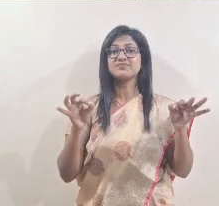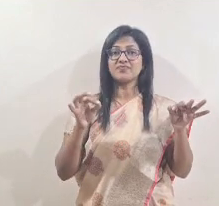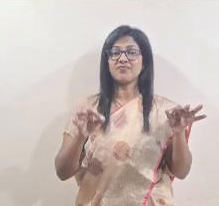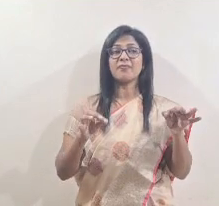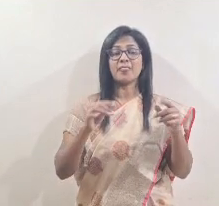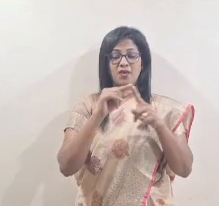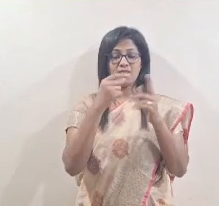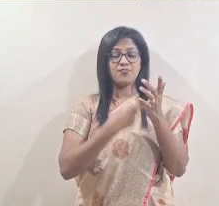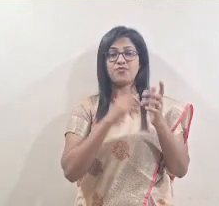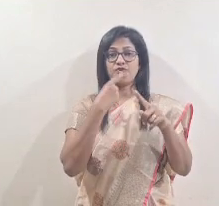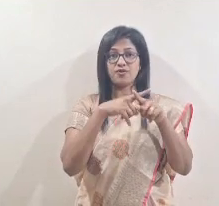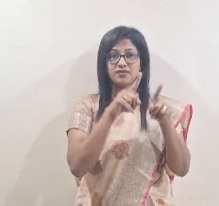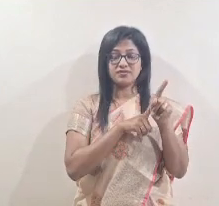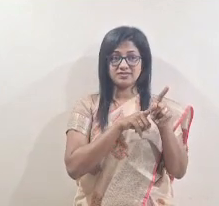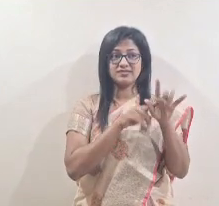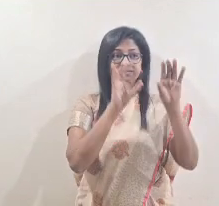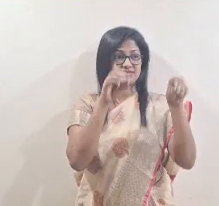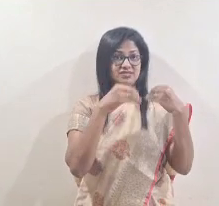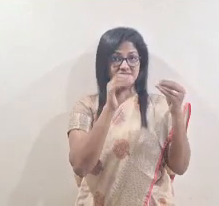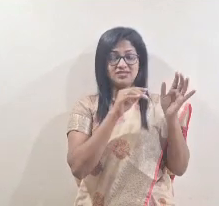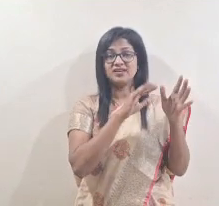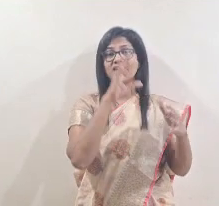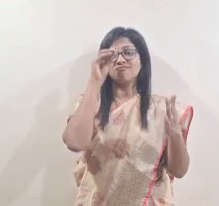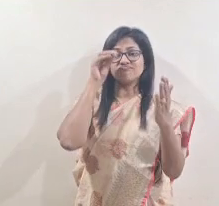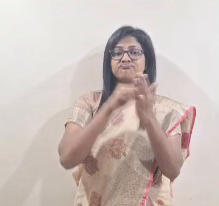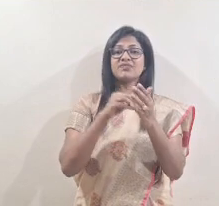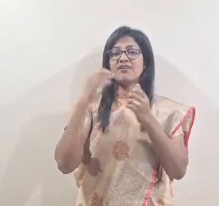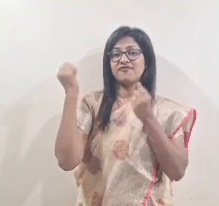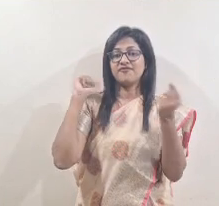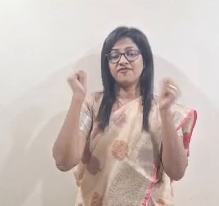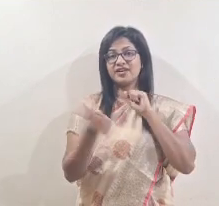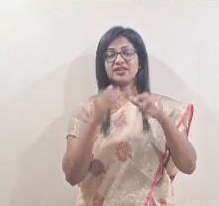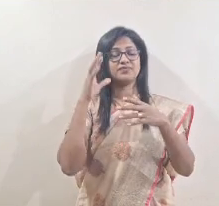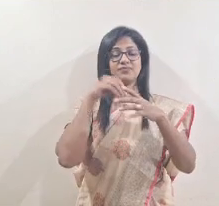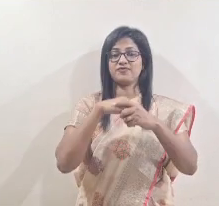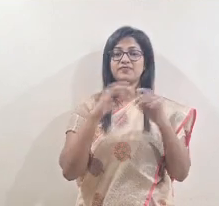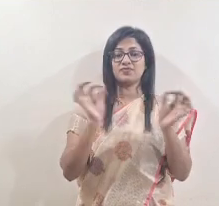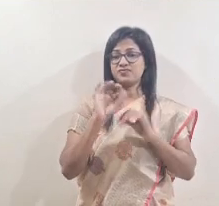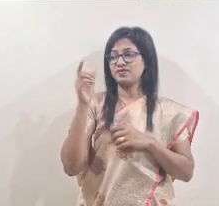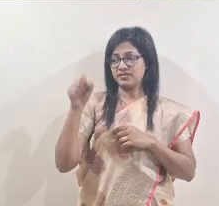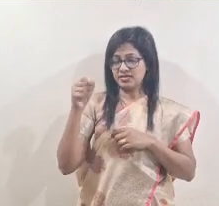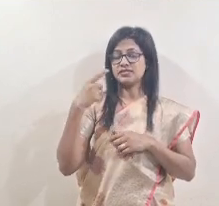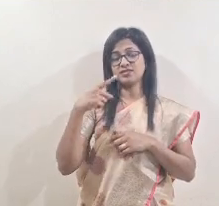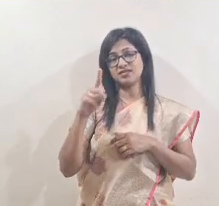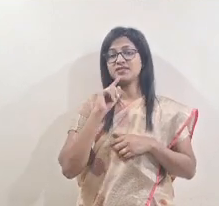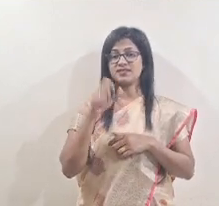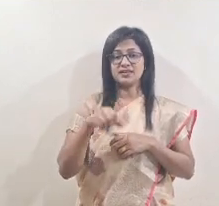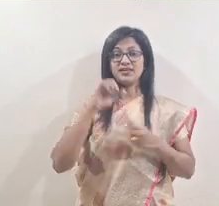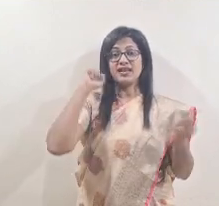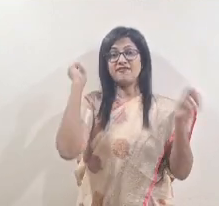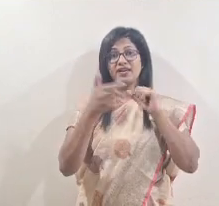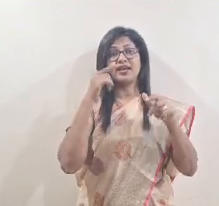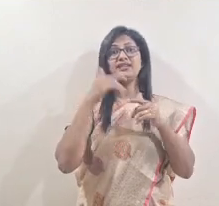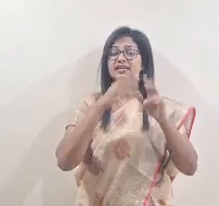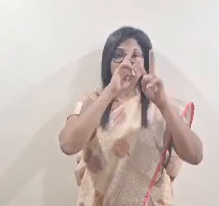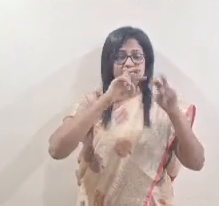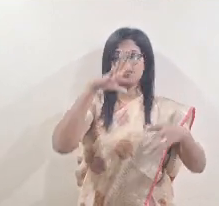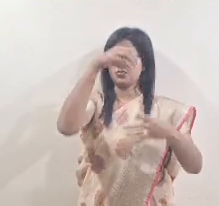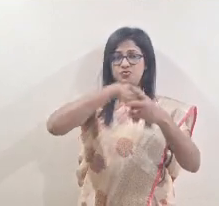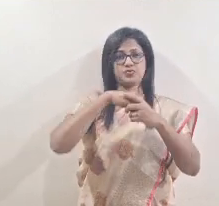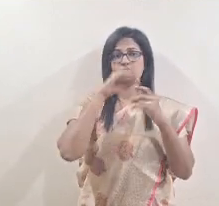a proxy does not take into account the freight movement of the Yes, sir. vehicles. Yes, sir. Correctly. The freight movement is not considered in this